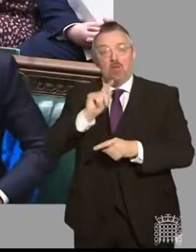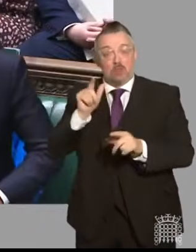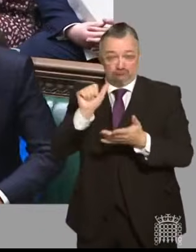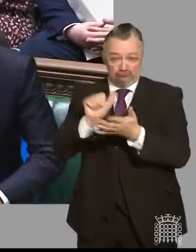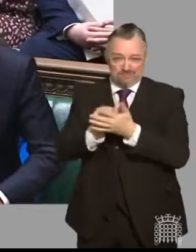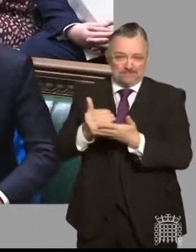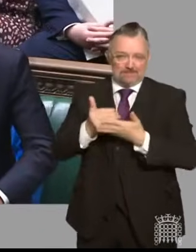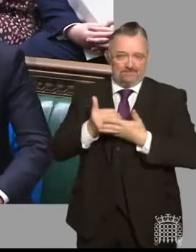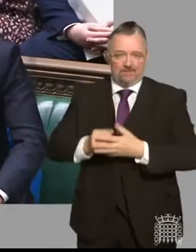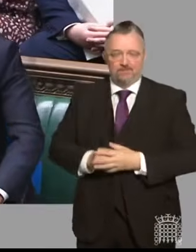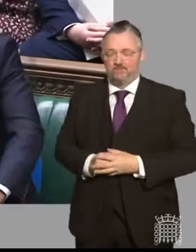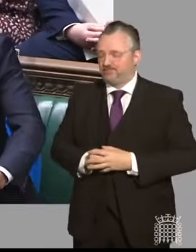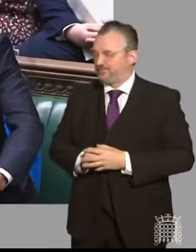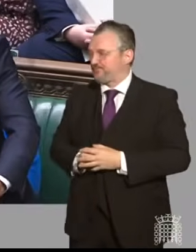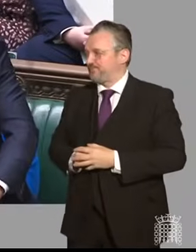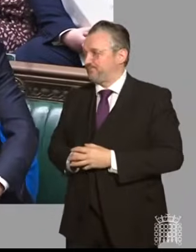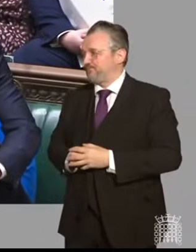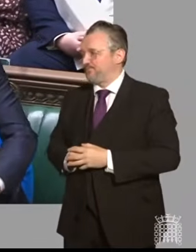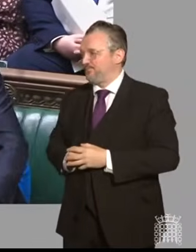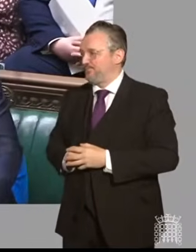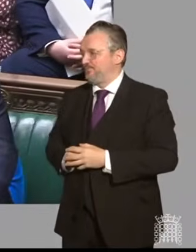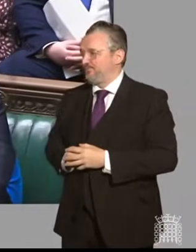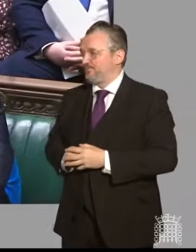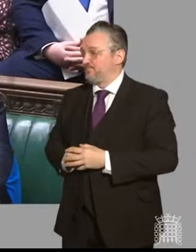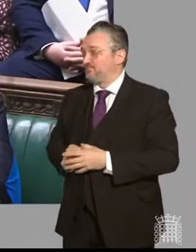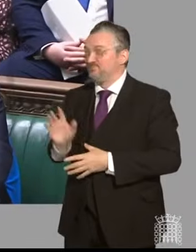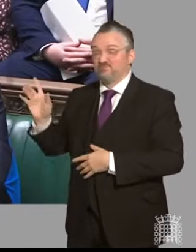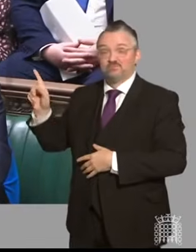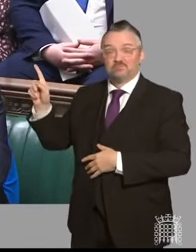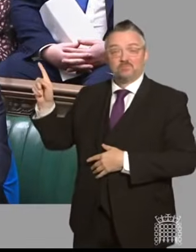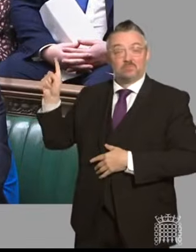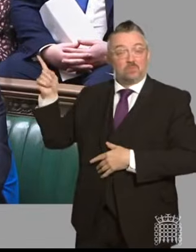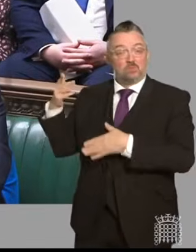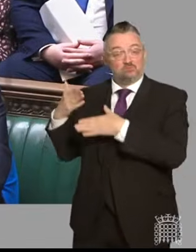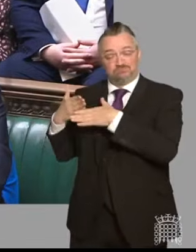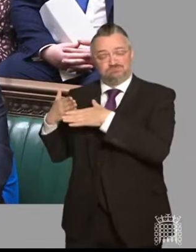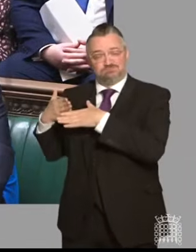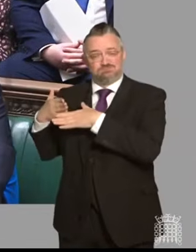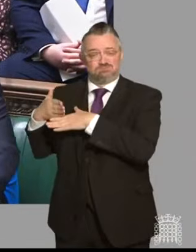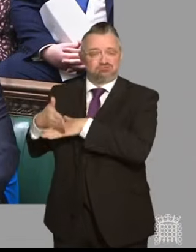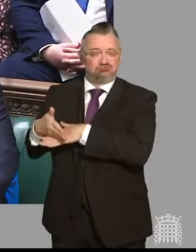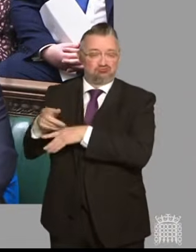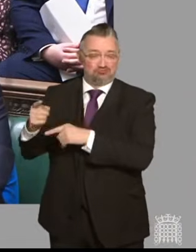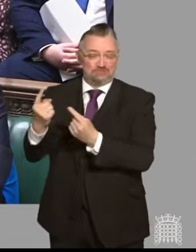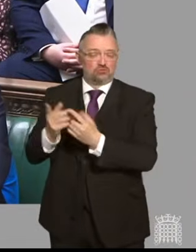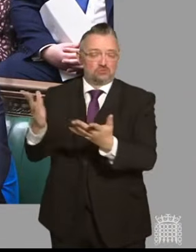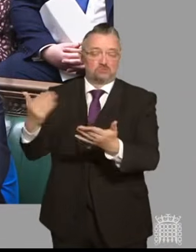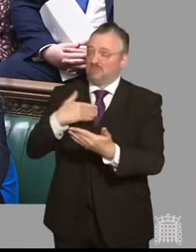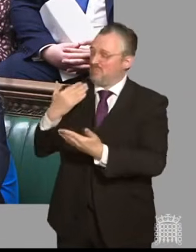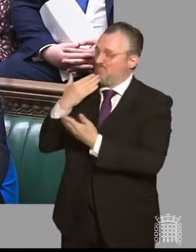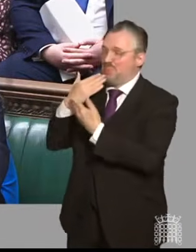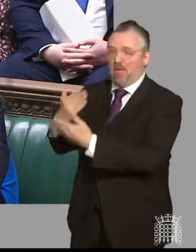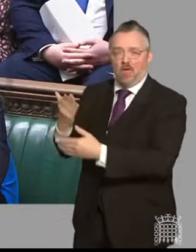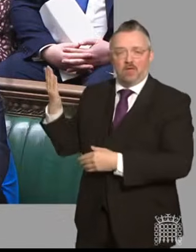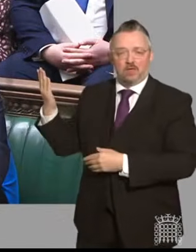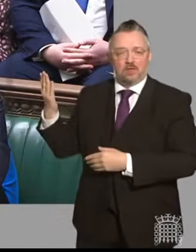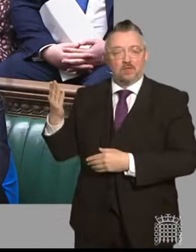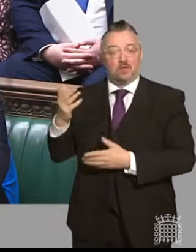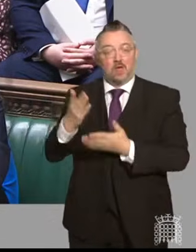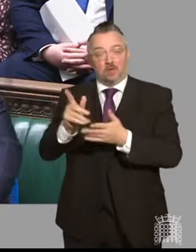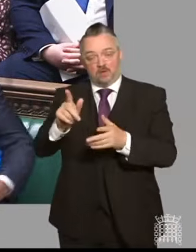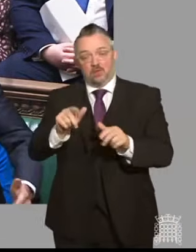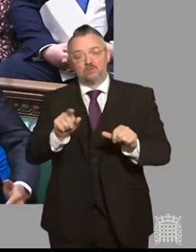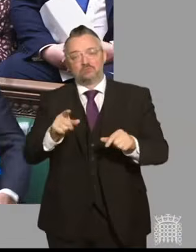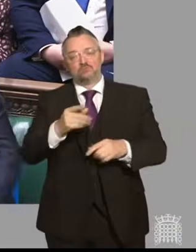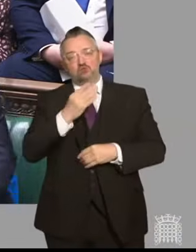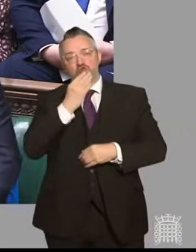her work on this issue? And she's absolutely right that user verification can be a powerful tool to keep people safe